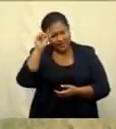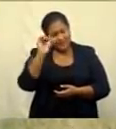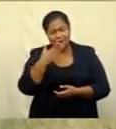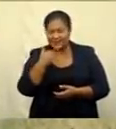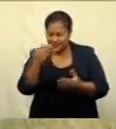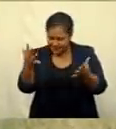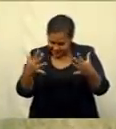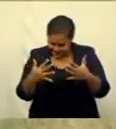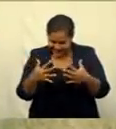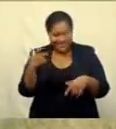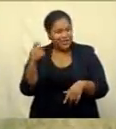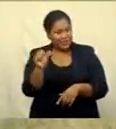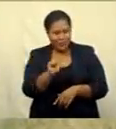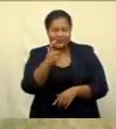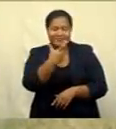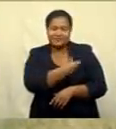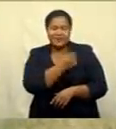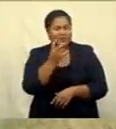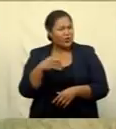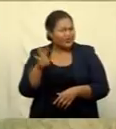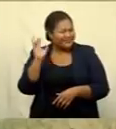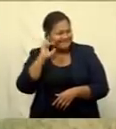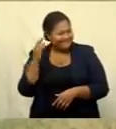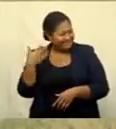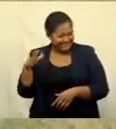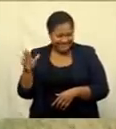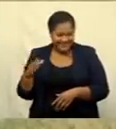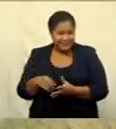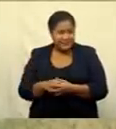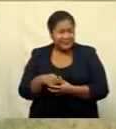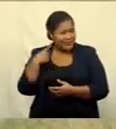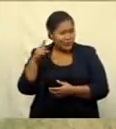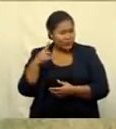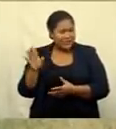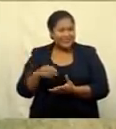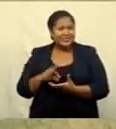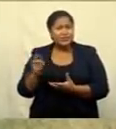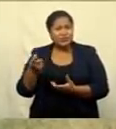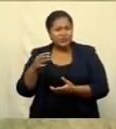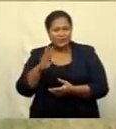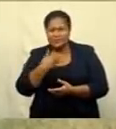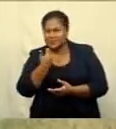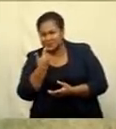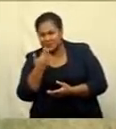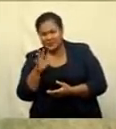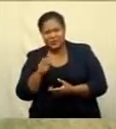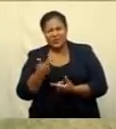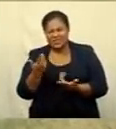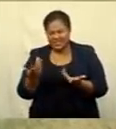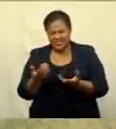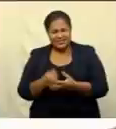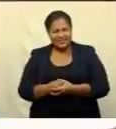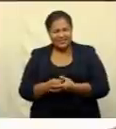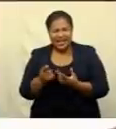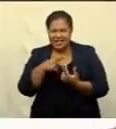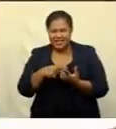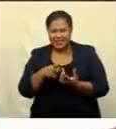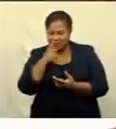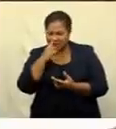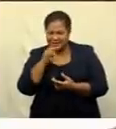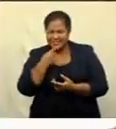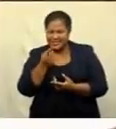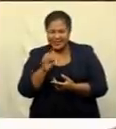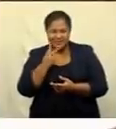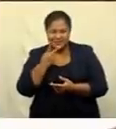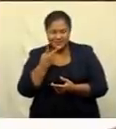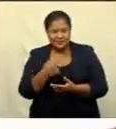get vaccinated. Do not listen to rumors. Let us help government get back on its feet. In Boer,